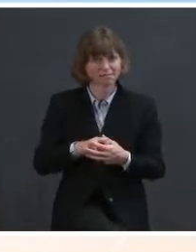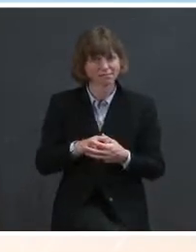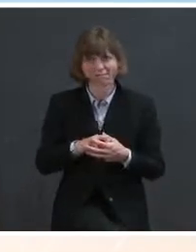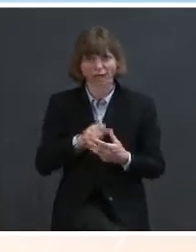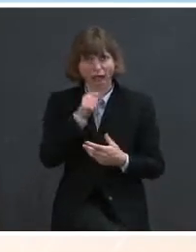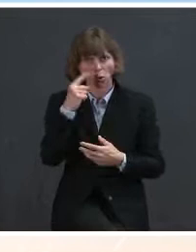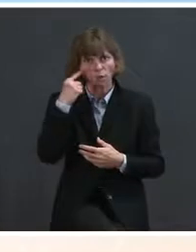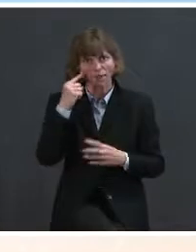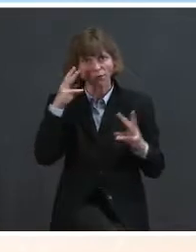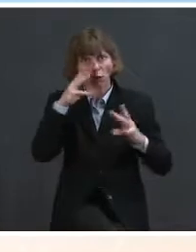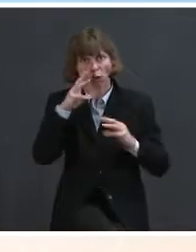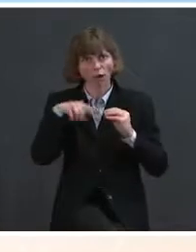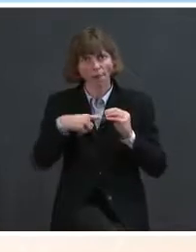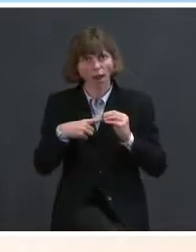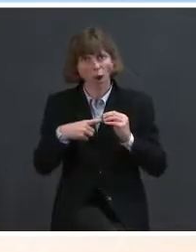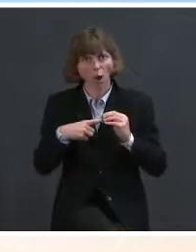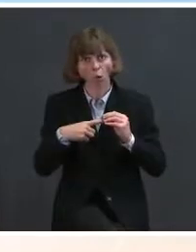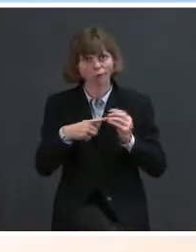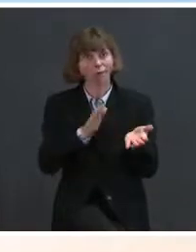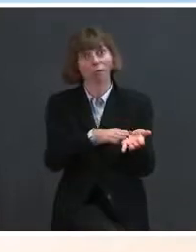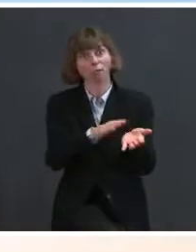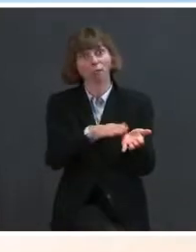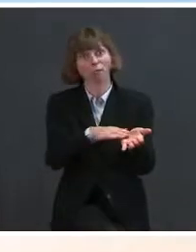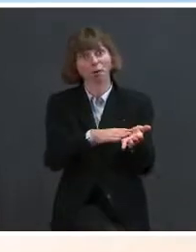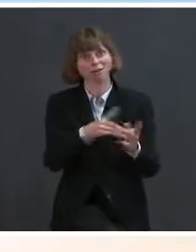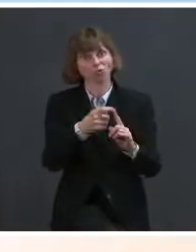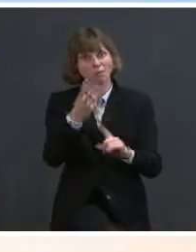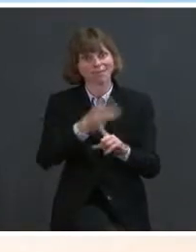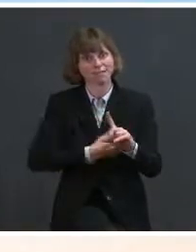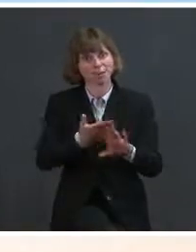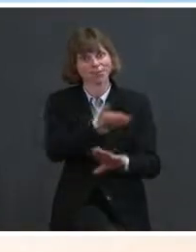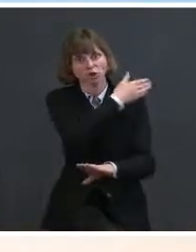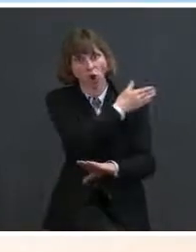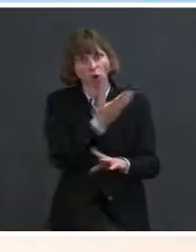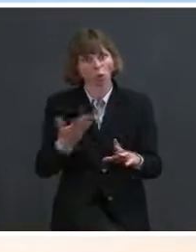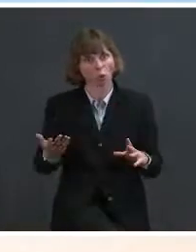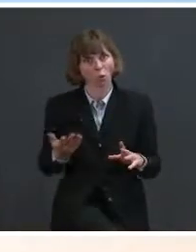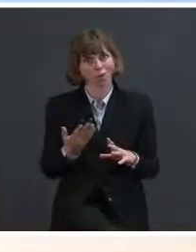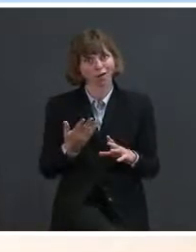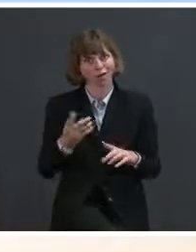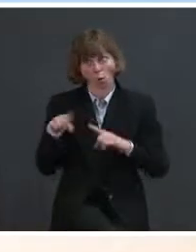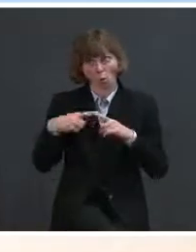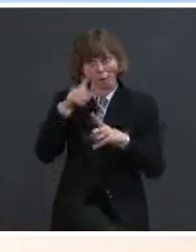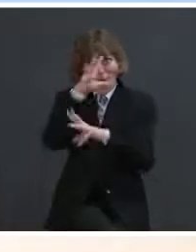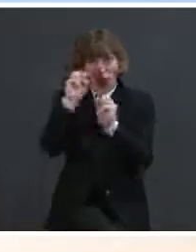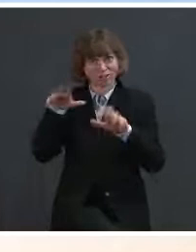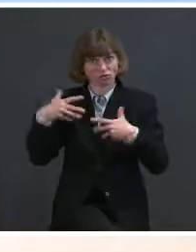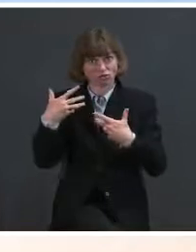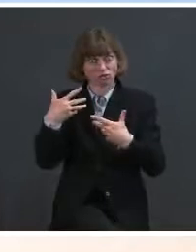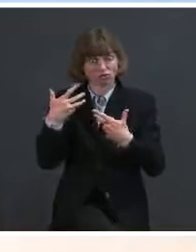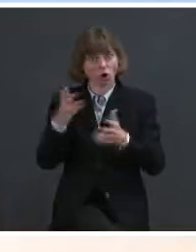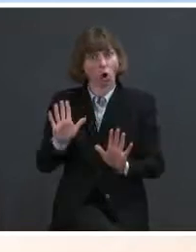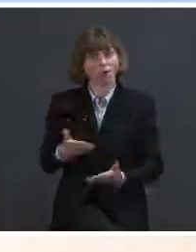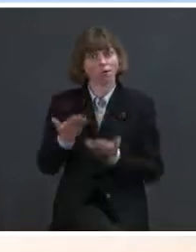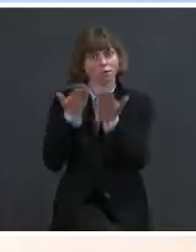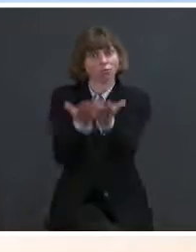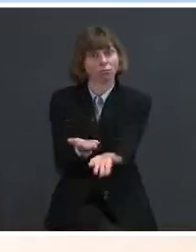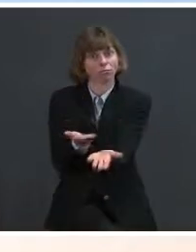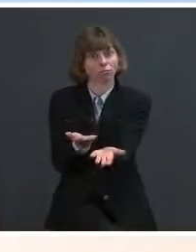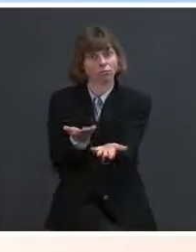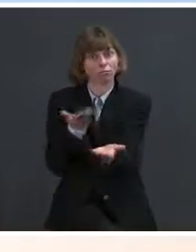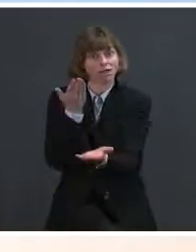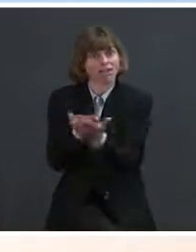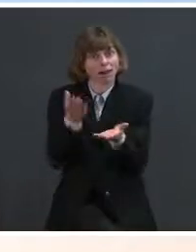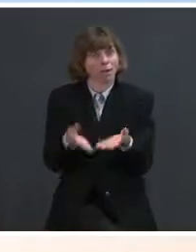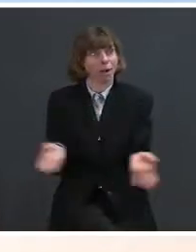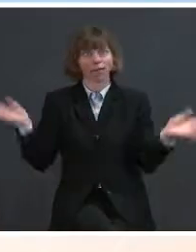worried too much about applause from 6 months ago when the president has already delivered that publicly. Go ahead. You just